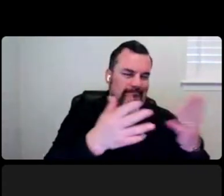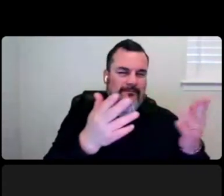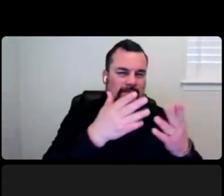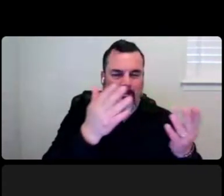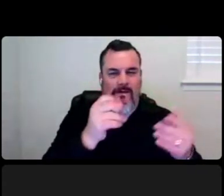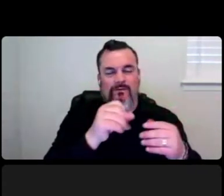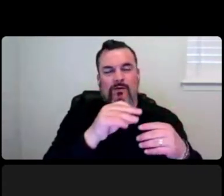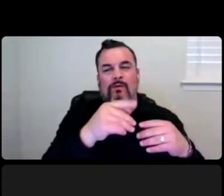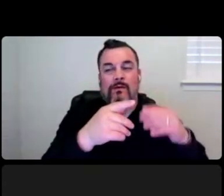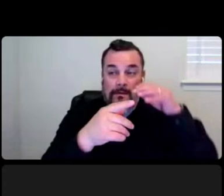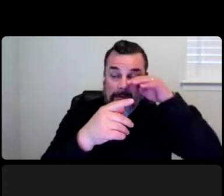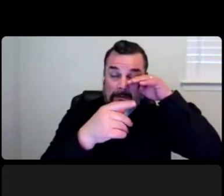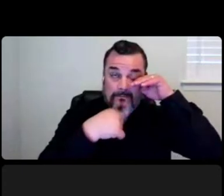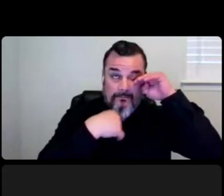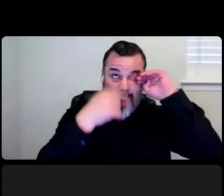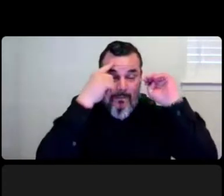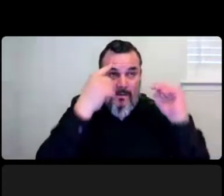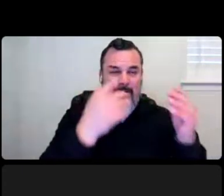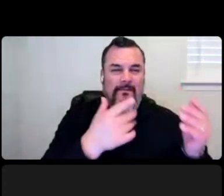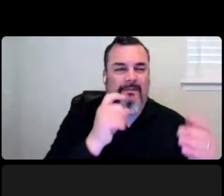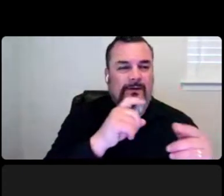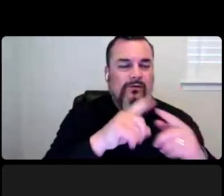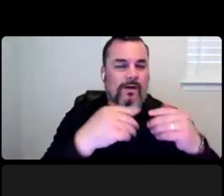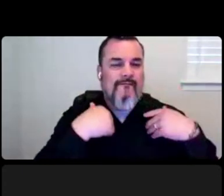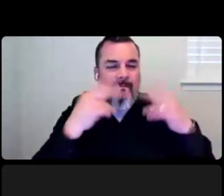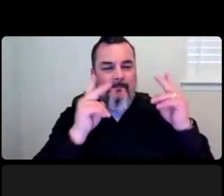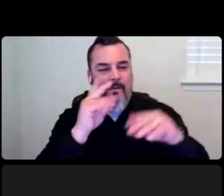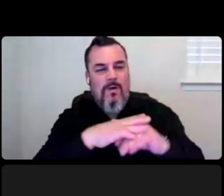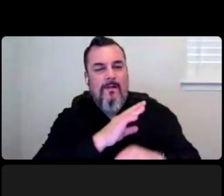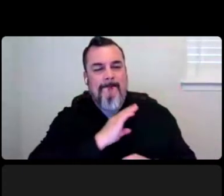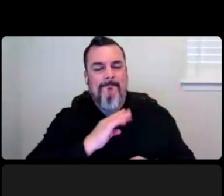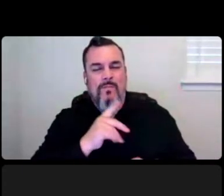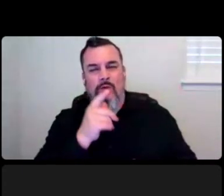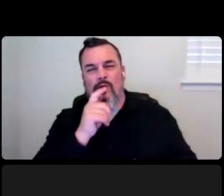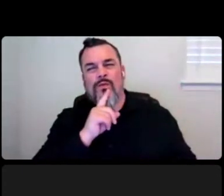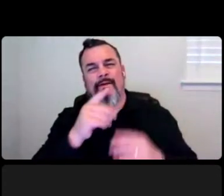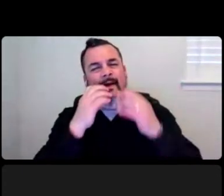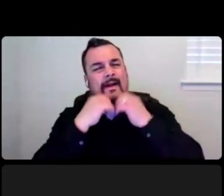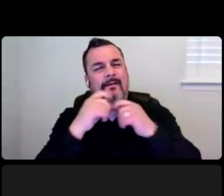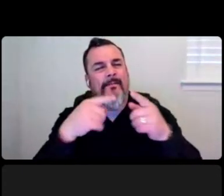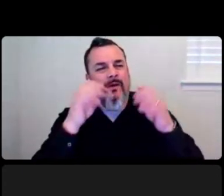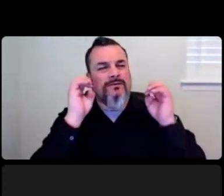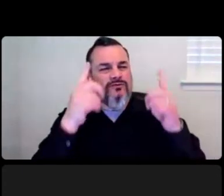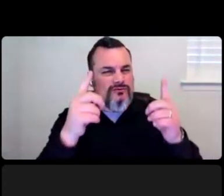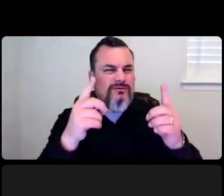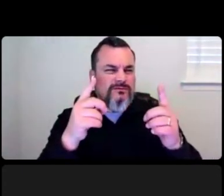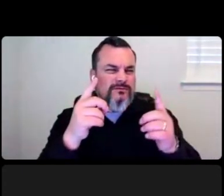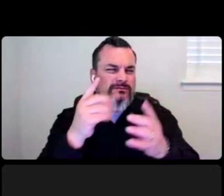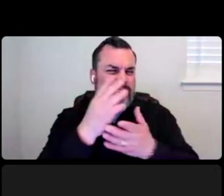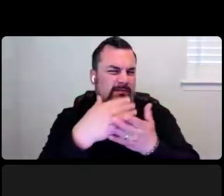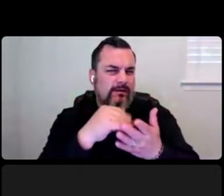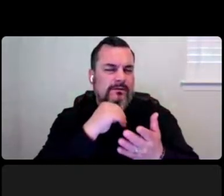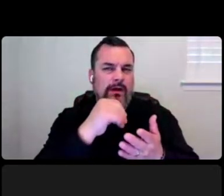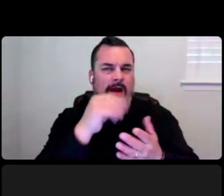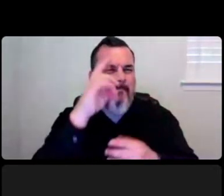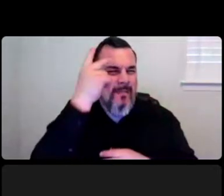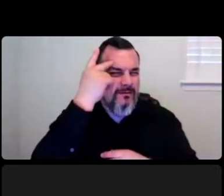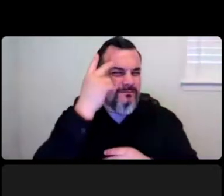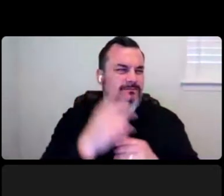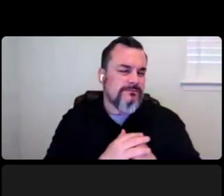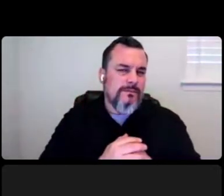And I thought, they need to have people on the board who truly care about the educational piece and not the